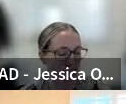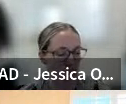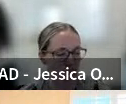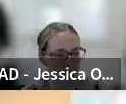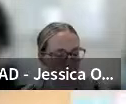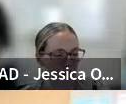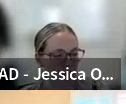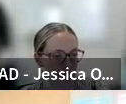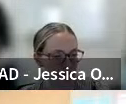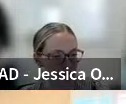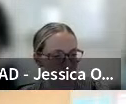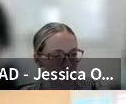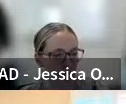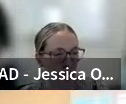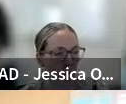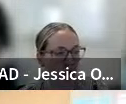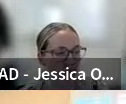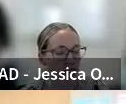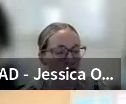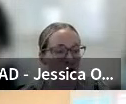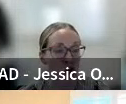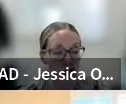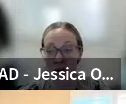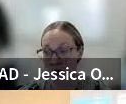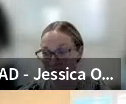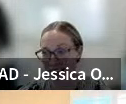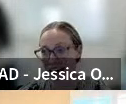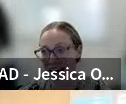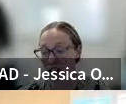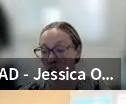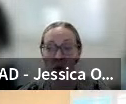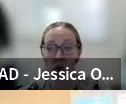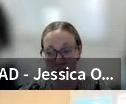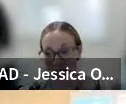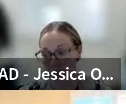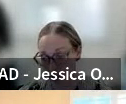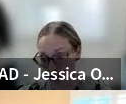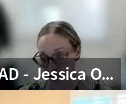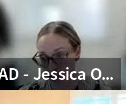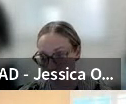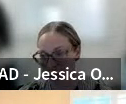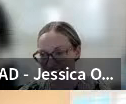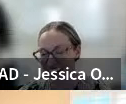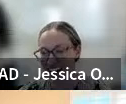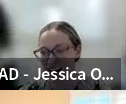asked, and you'll see it here on the next slide, was should we add $2 million